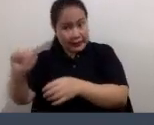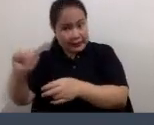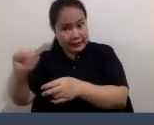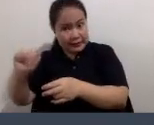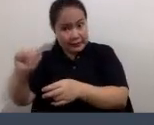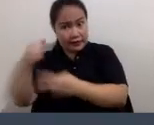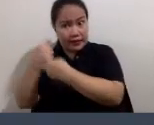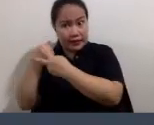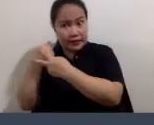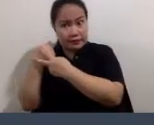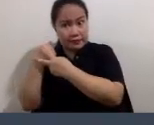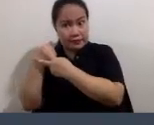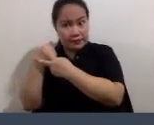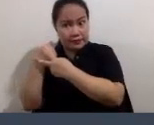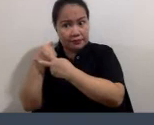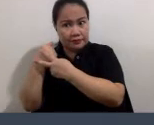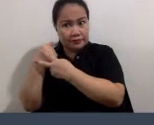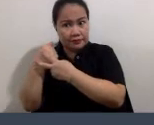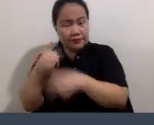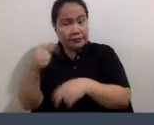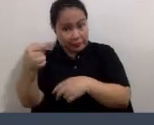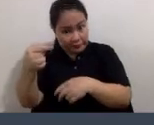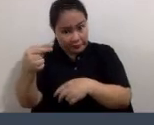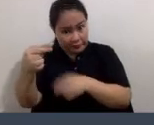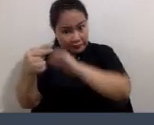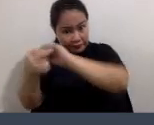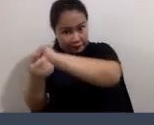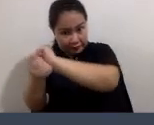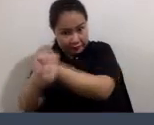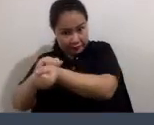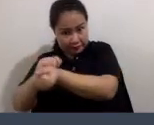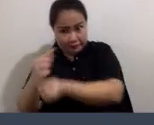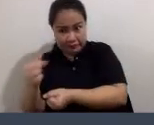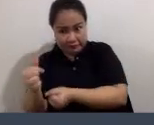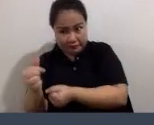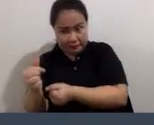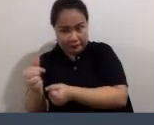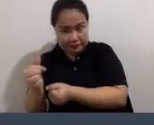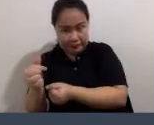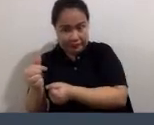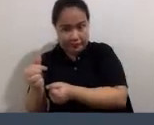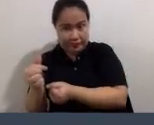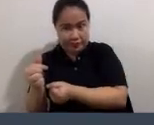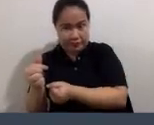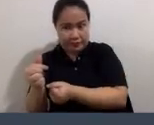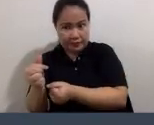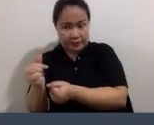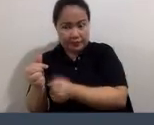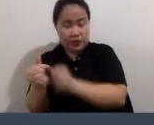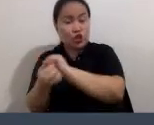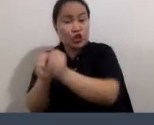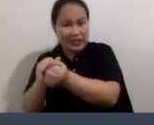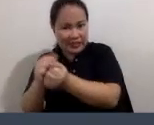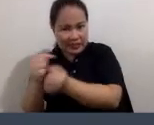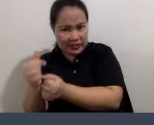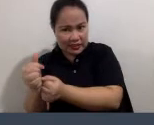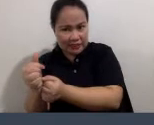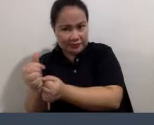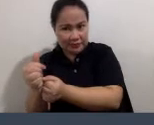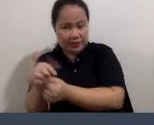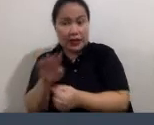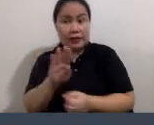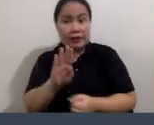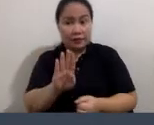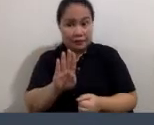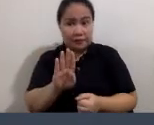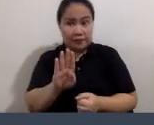keep A and then change from minus, that will become addition, so change.